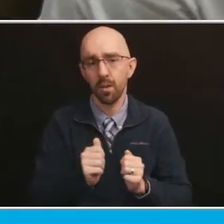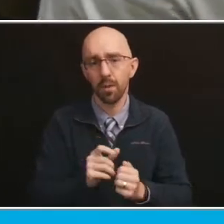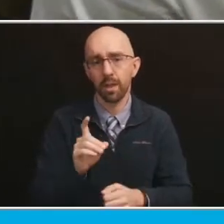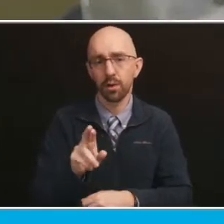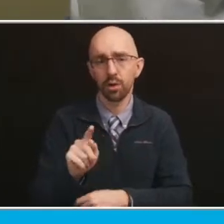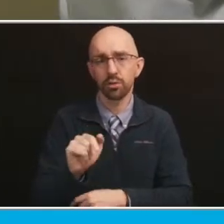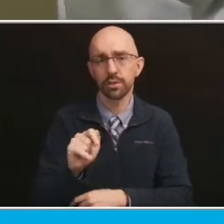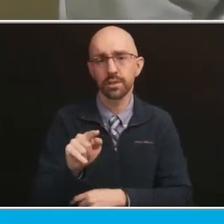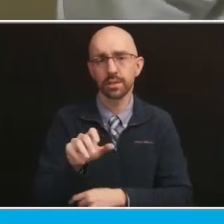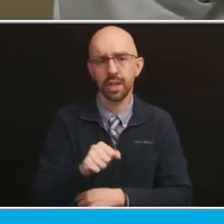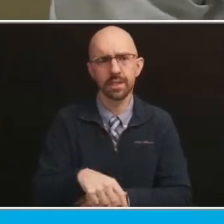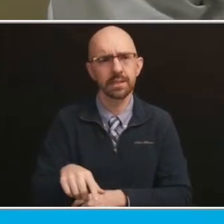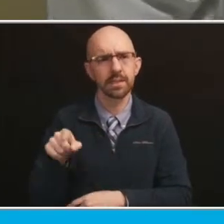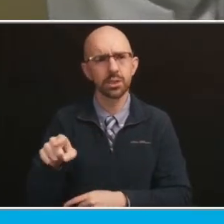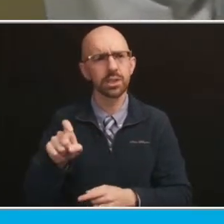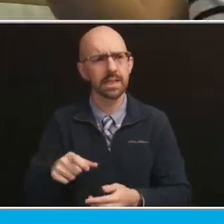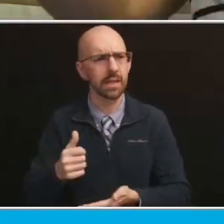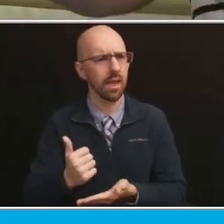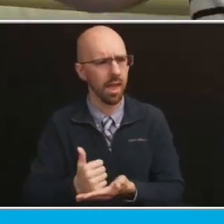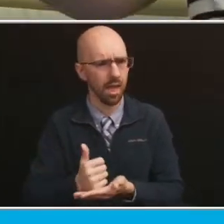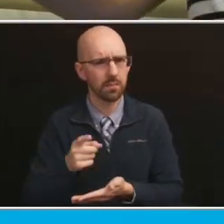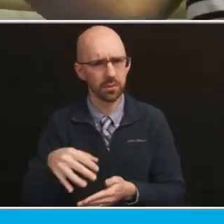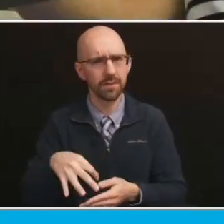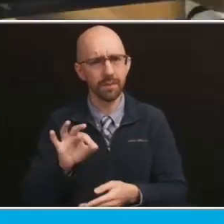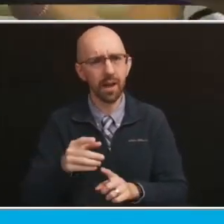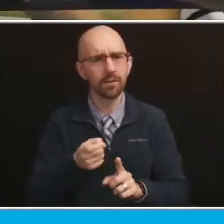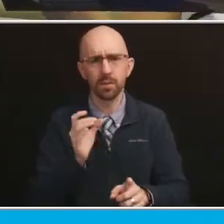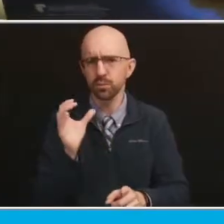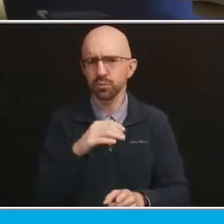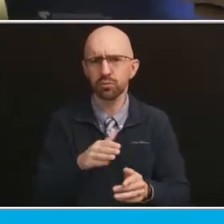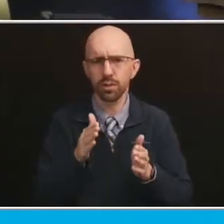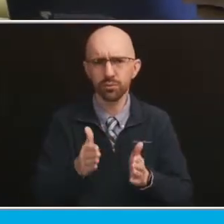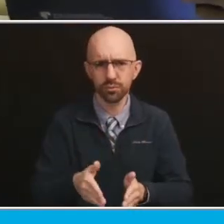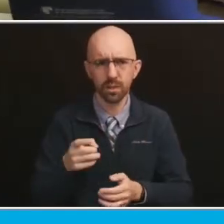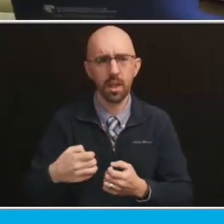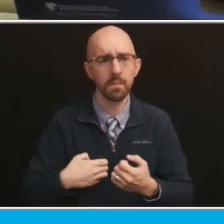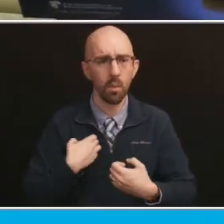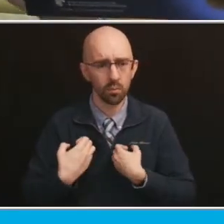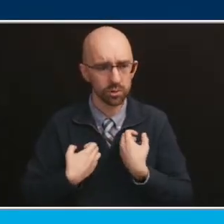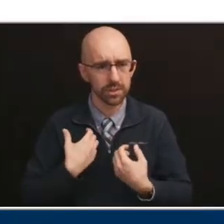needed help, and she found it from a stranger. The emotions and